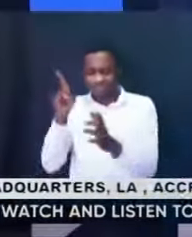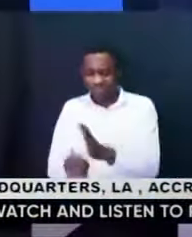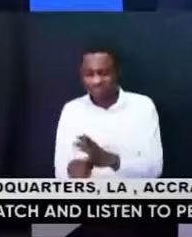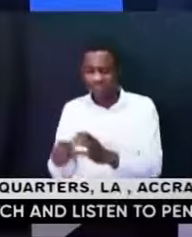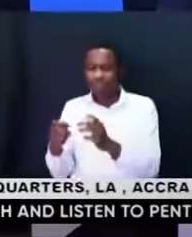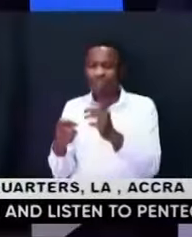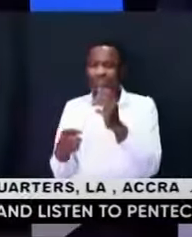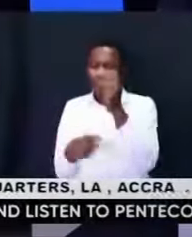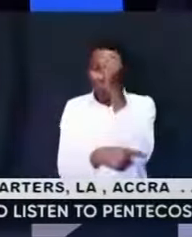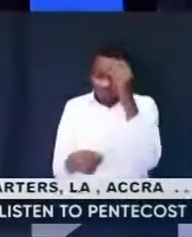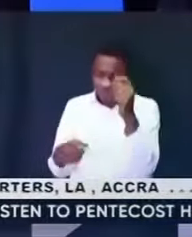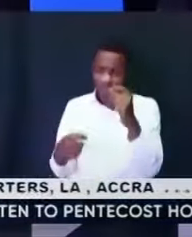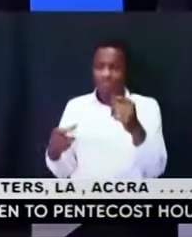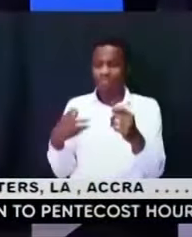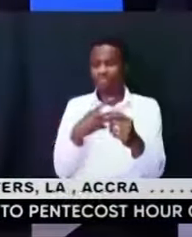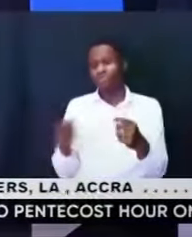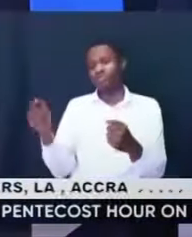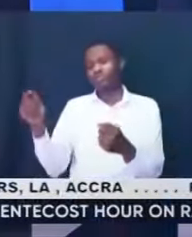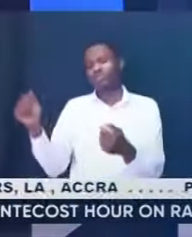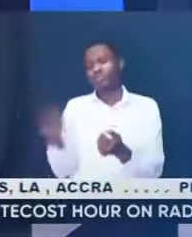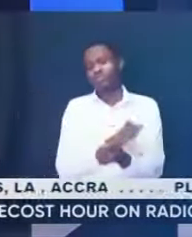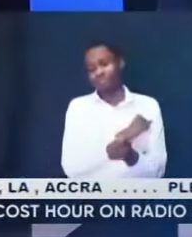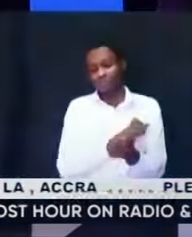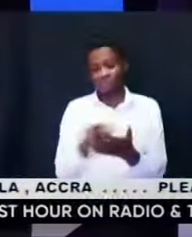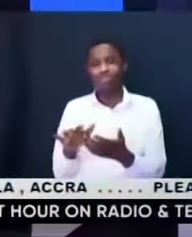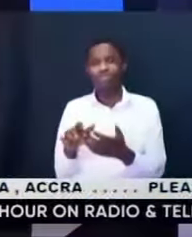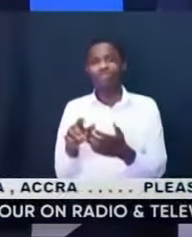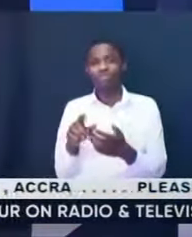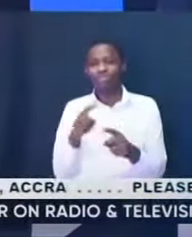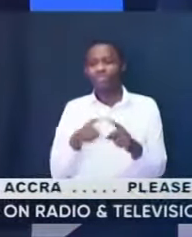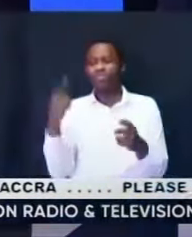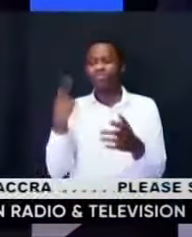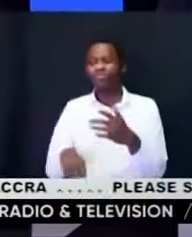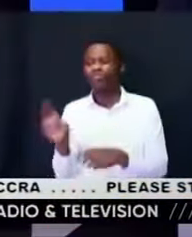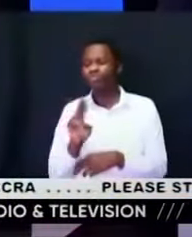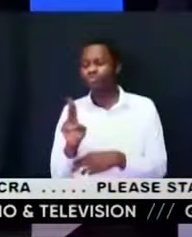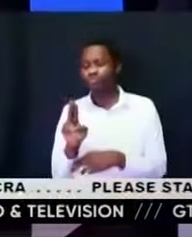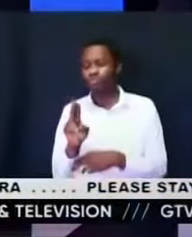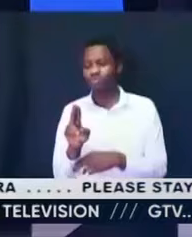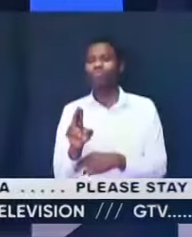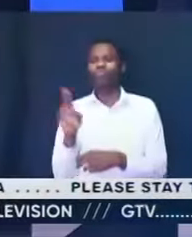steal and to destroy and he uses the weapon of deception so